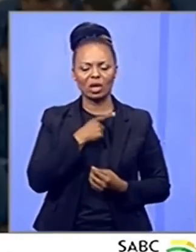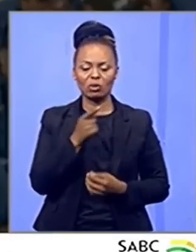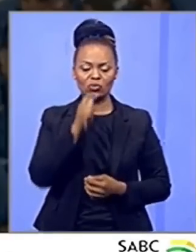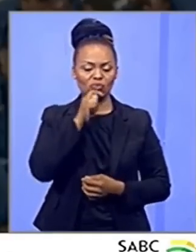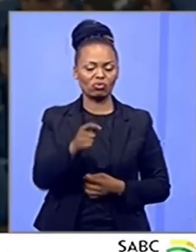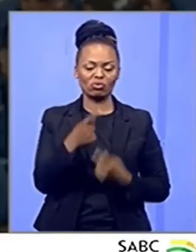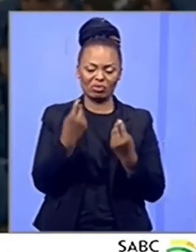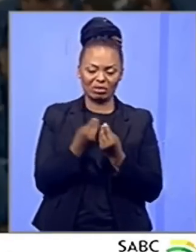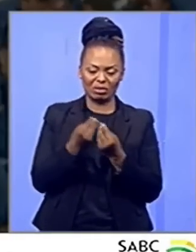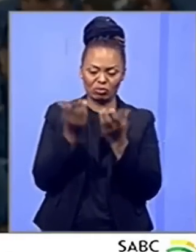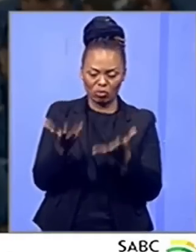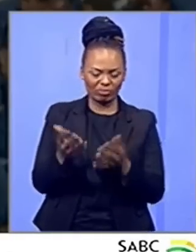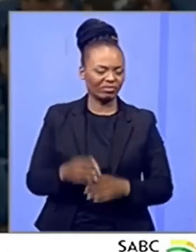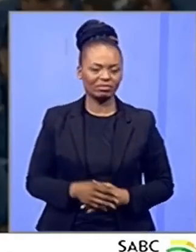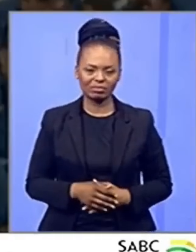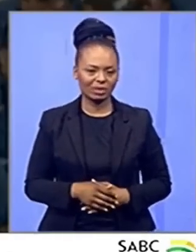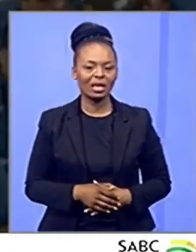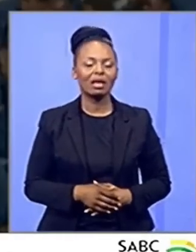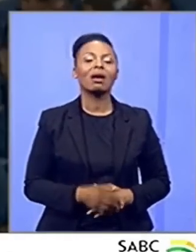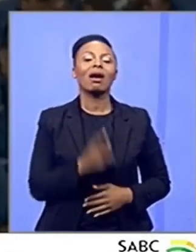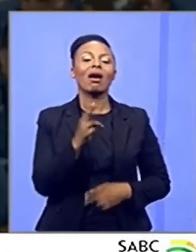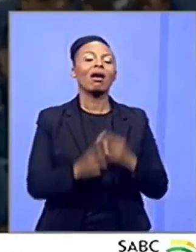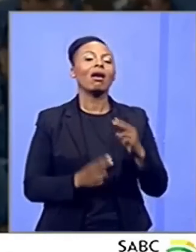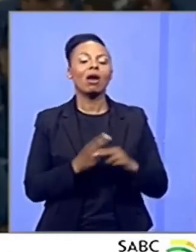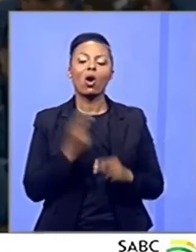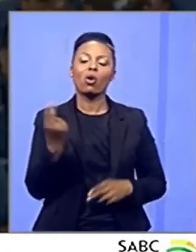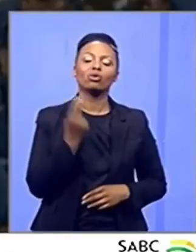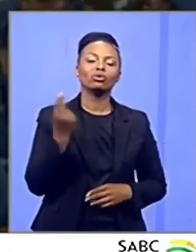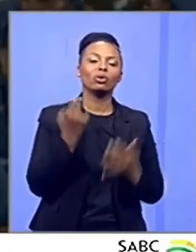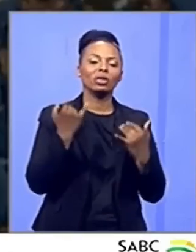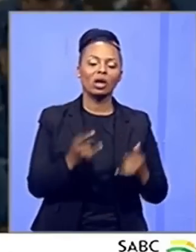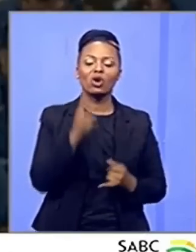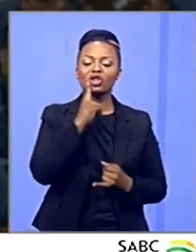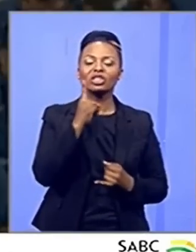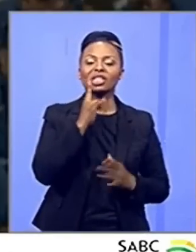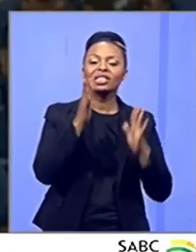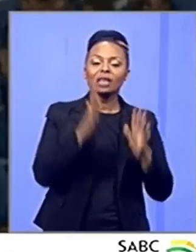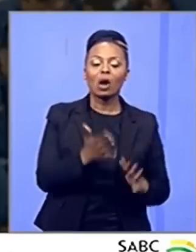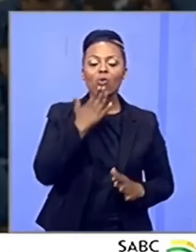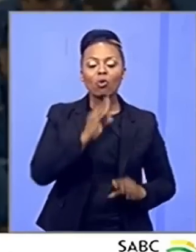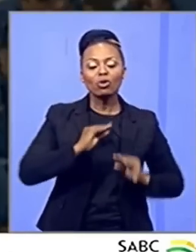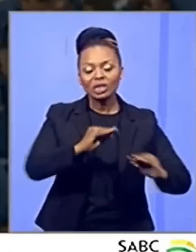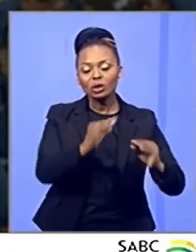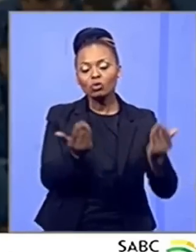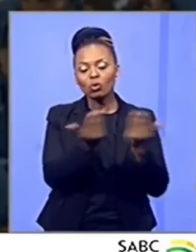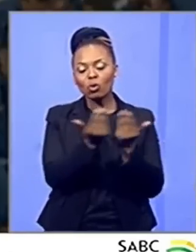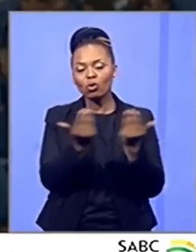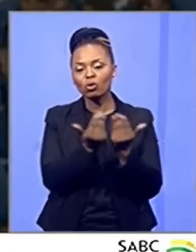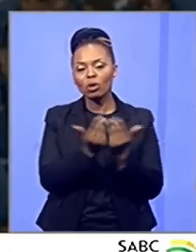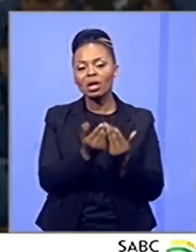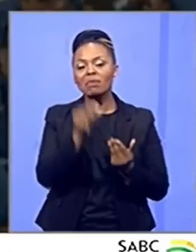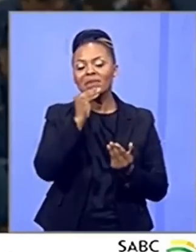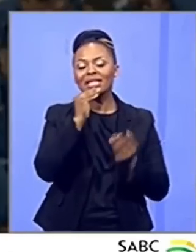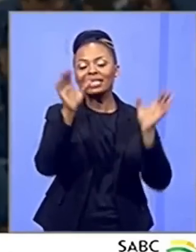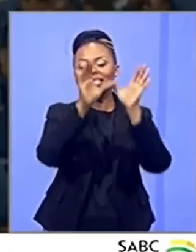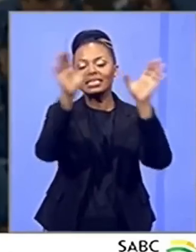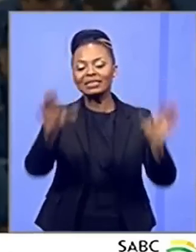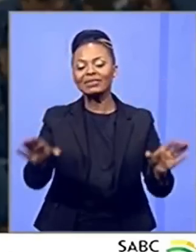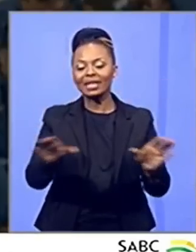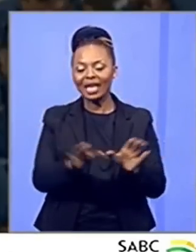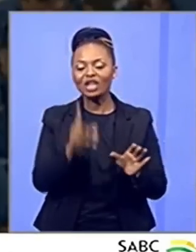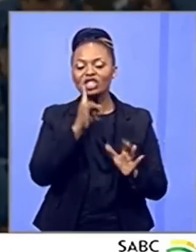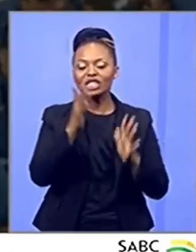mannete e tlo e bontšha le gore barutiši ba ba rutwa mo sekolong seuwe a bane mangwalo a maswanedi